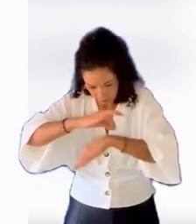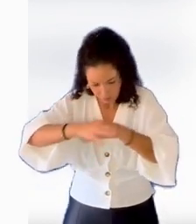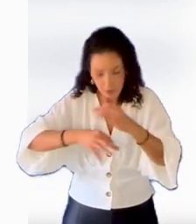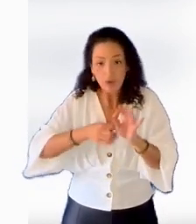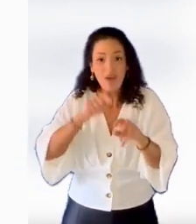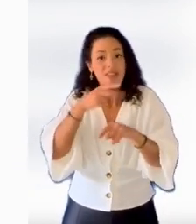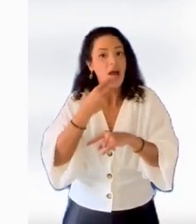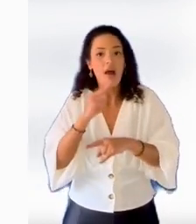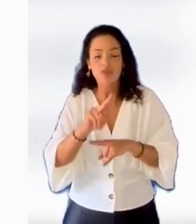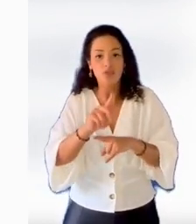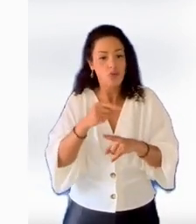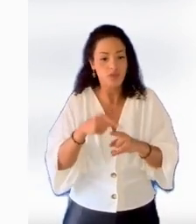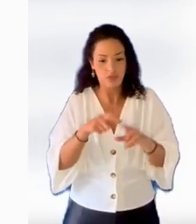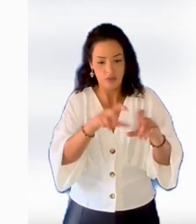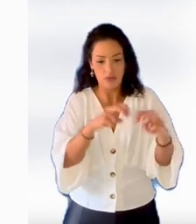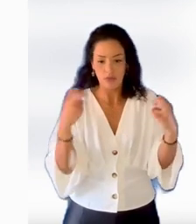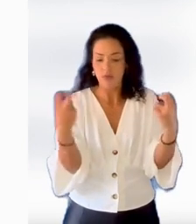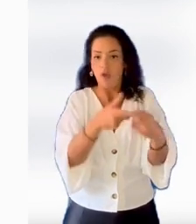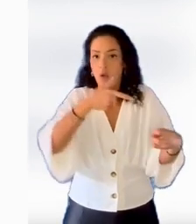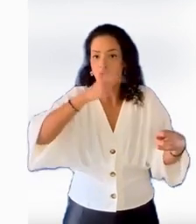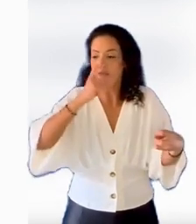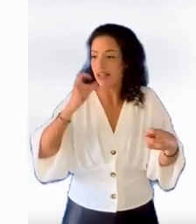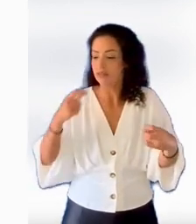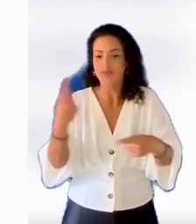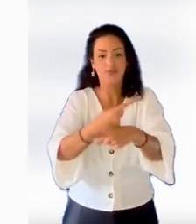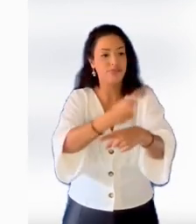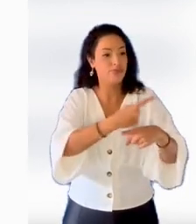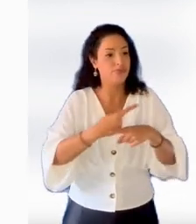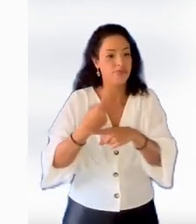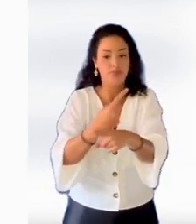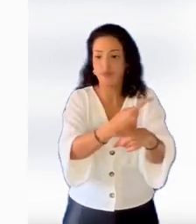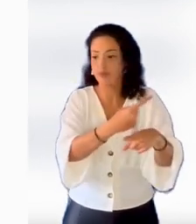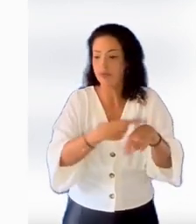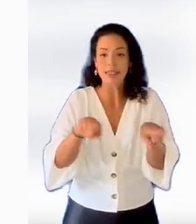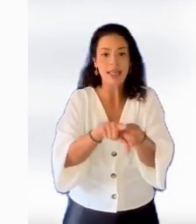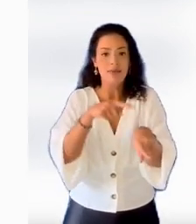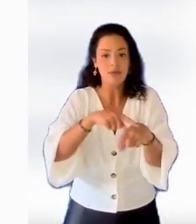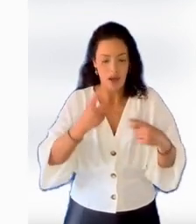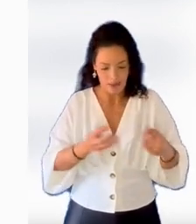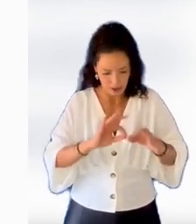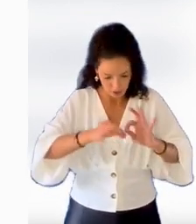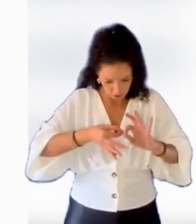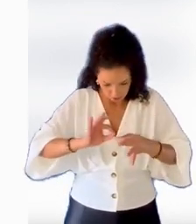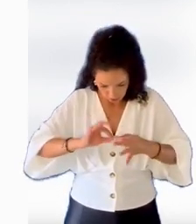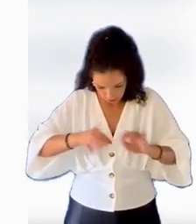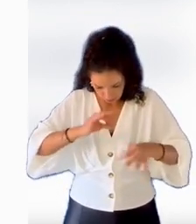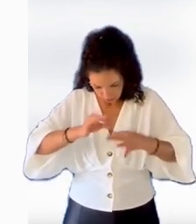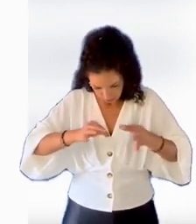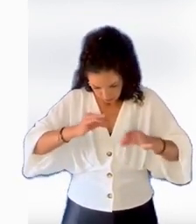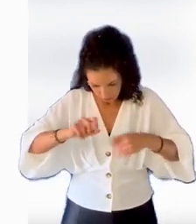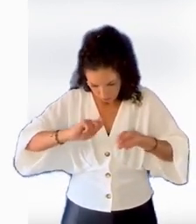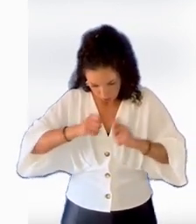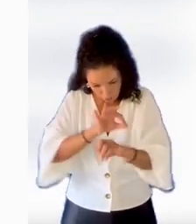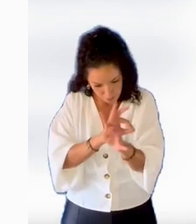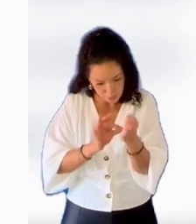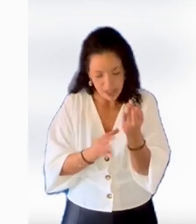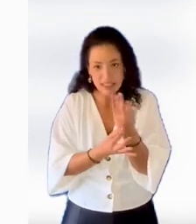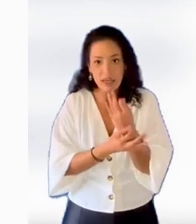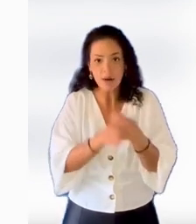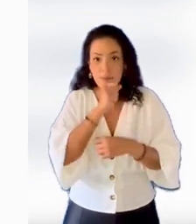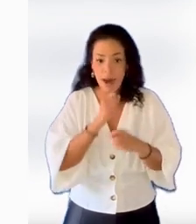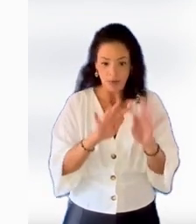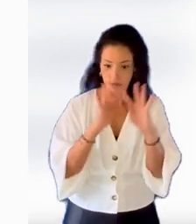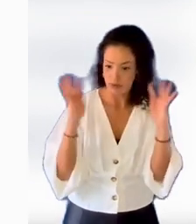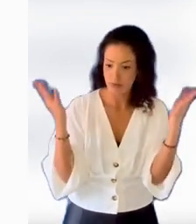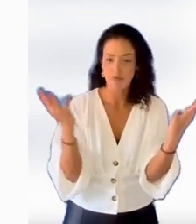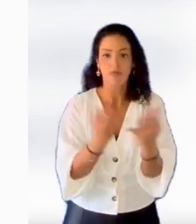the remainder of the afternoon as they sat together, drinking coffee, chatting, all the while their hands threading the strands of wool into a bracelet. I have no